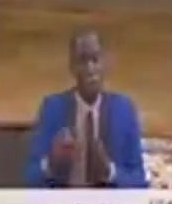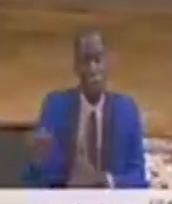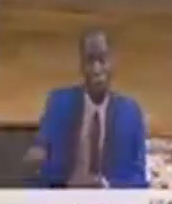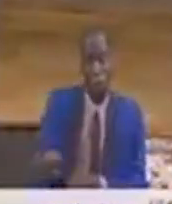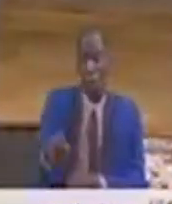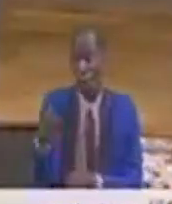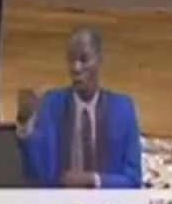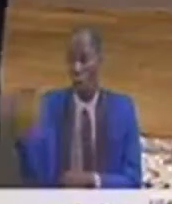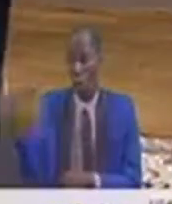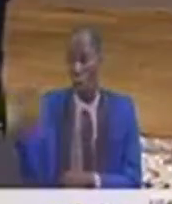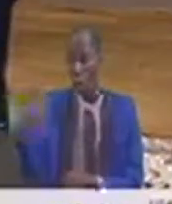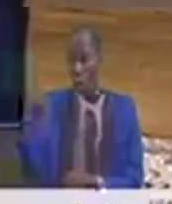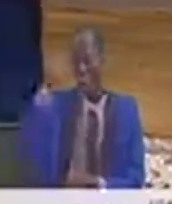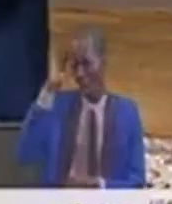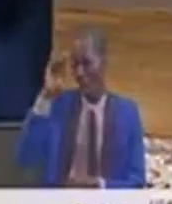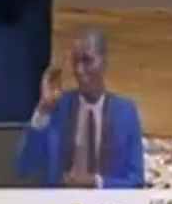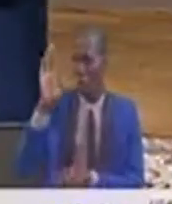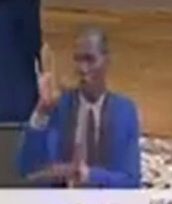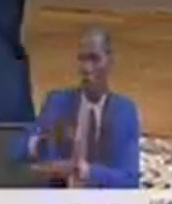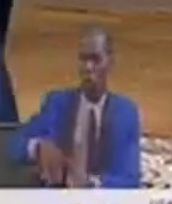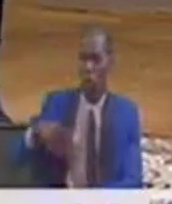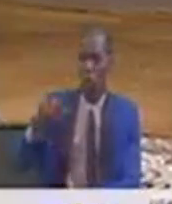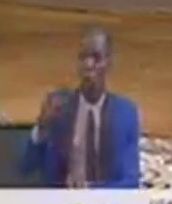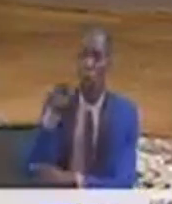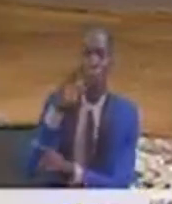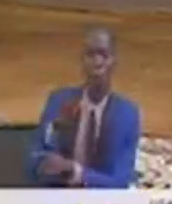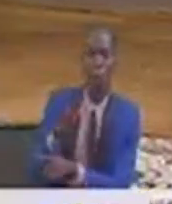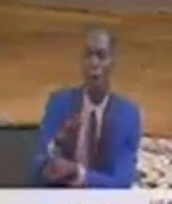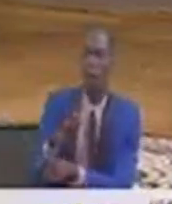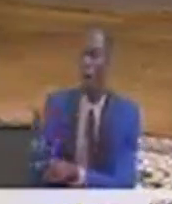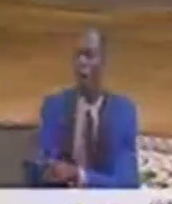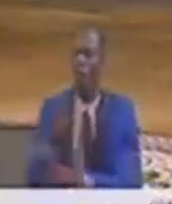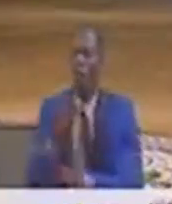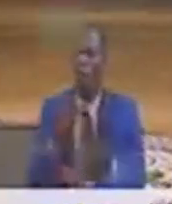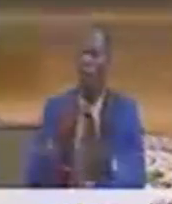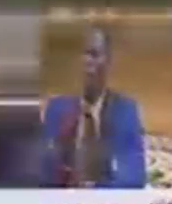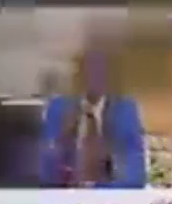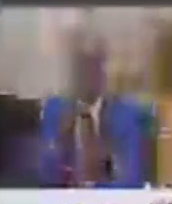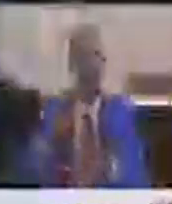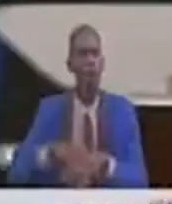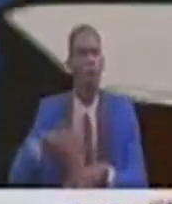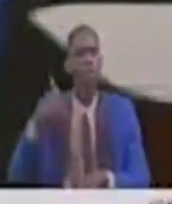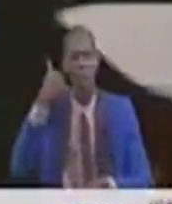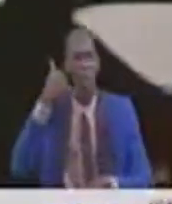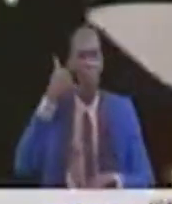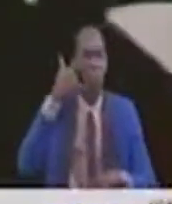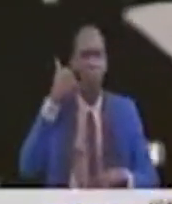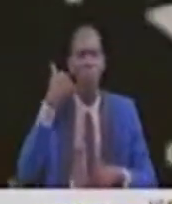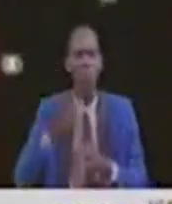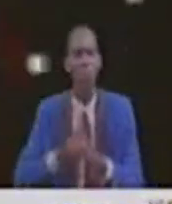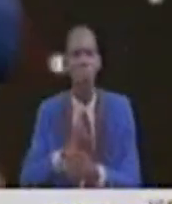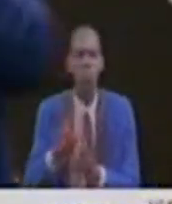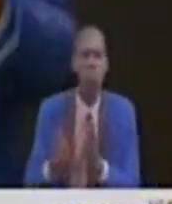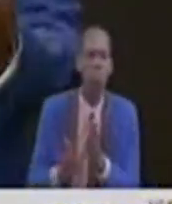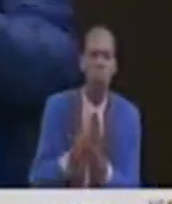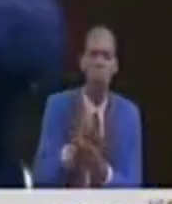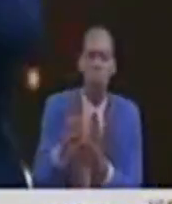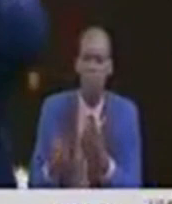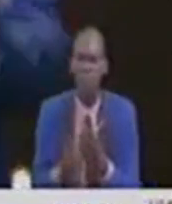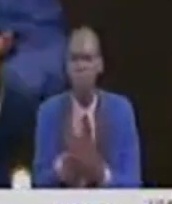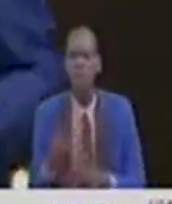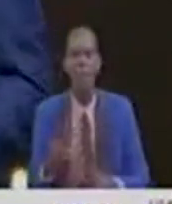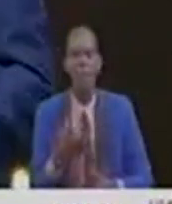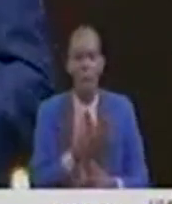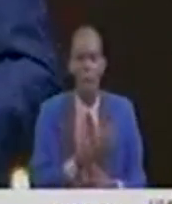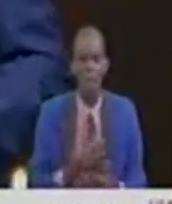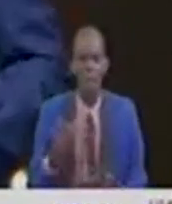call you from outside and you talk and talk and talk on the phone, and nowadays they even use a Zoom, and they